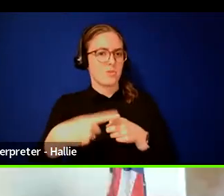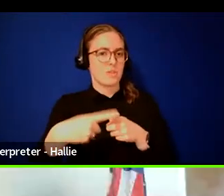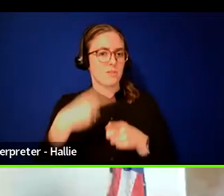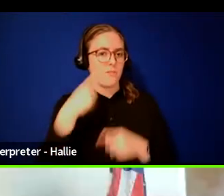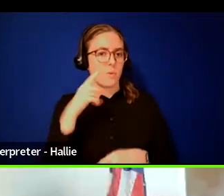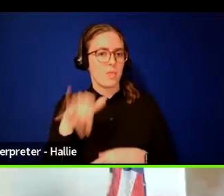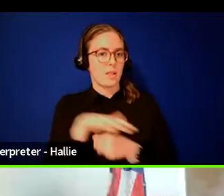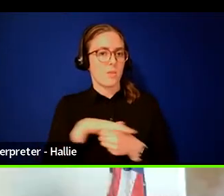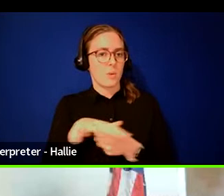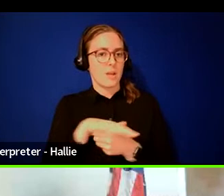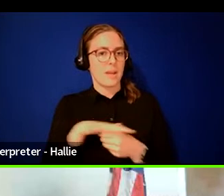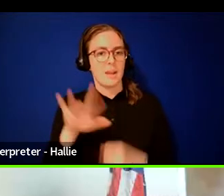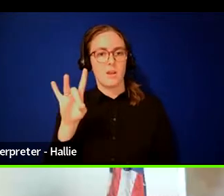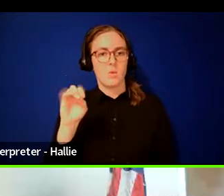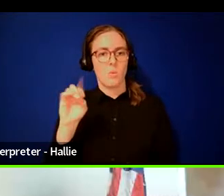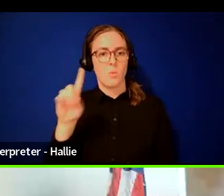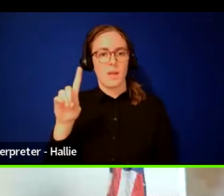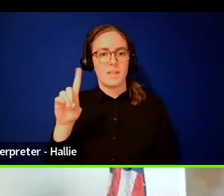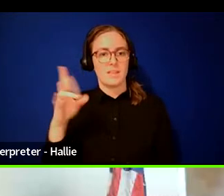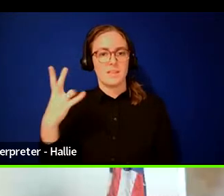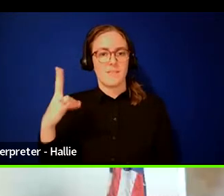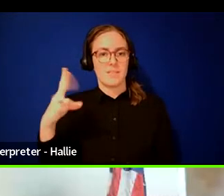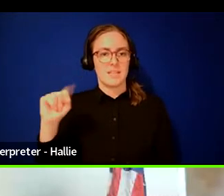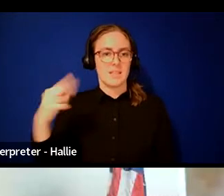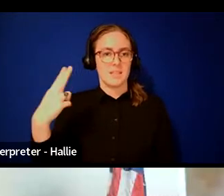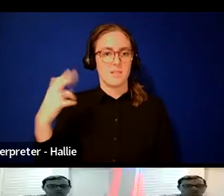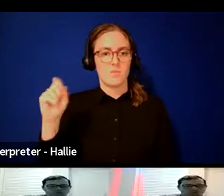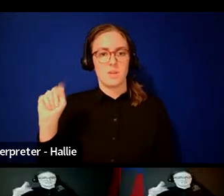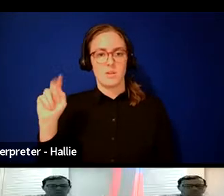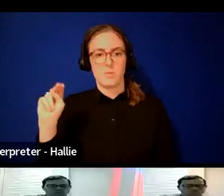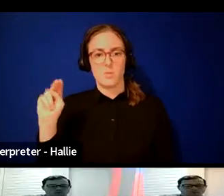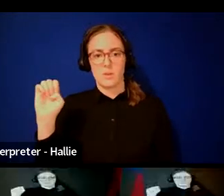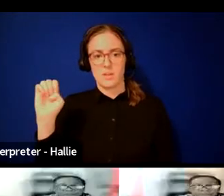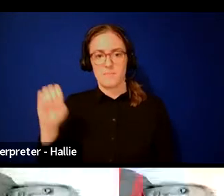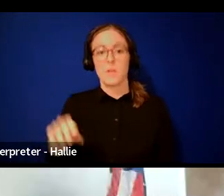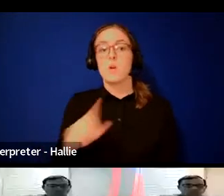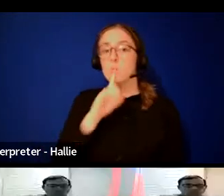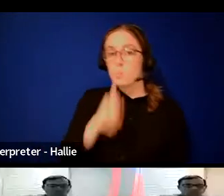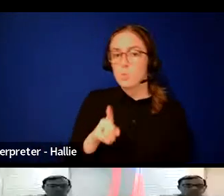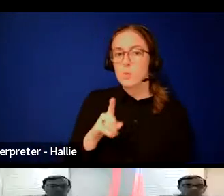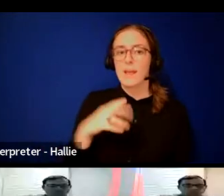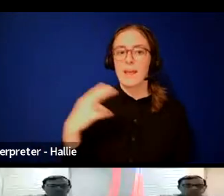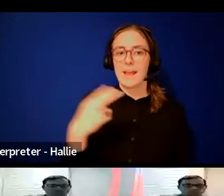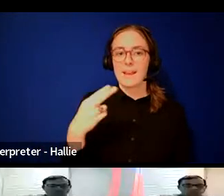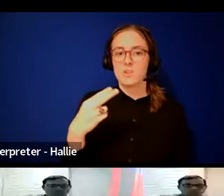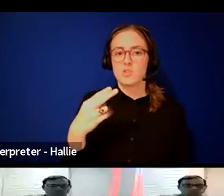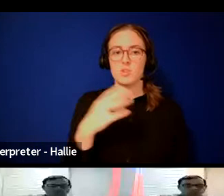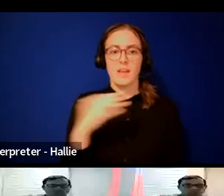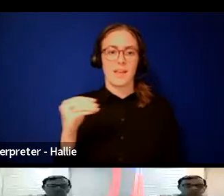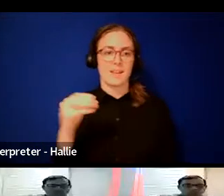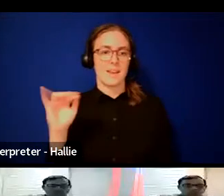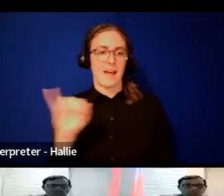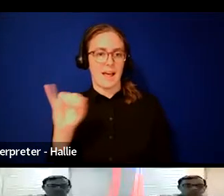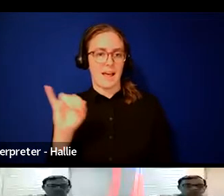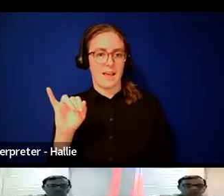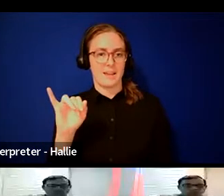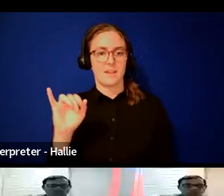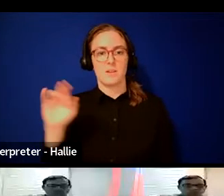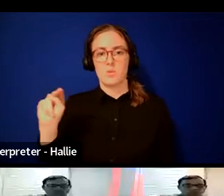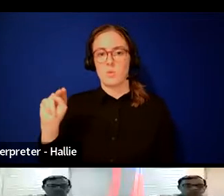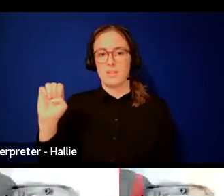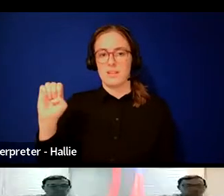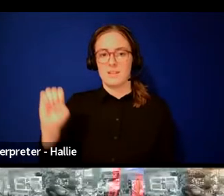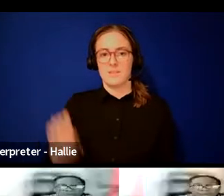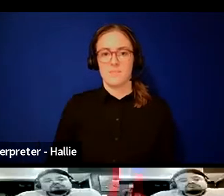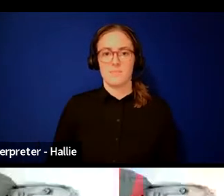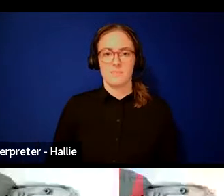that location, 801 17th Street Northeast? Sure. H and I, Northeast.